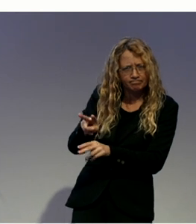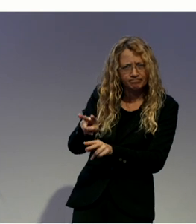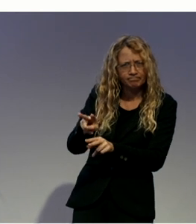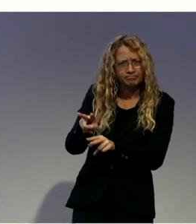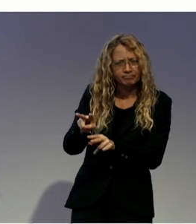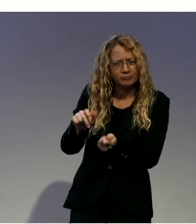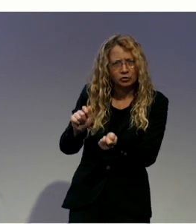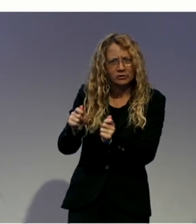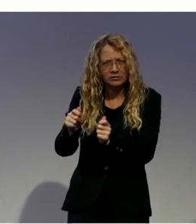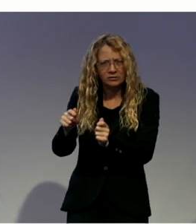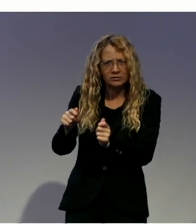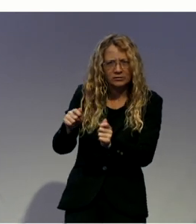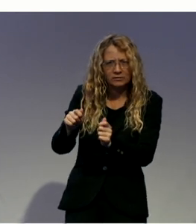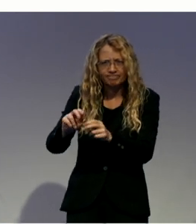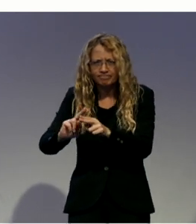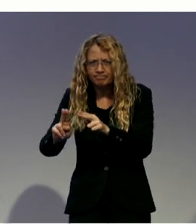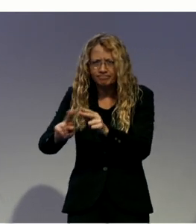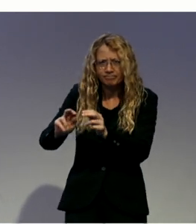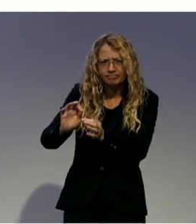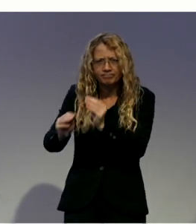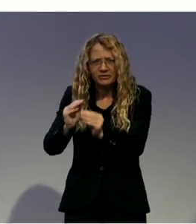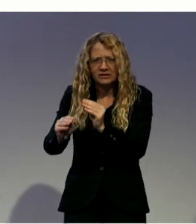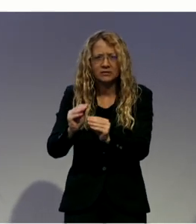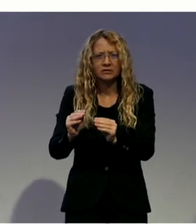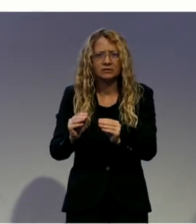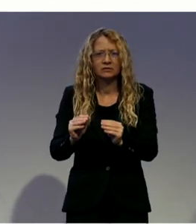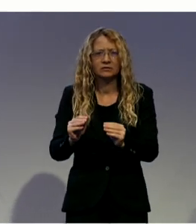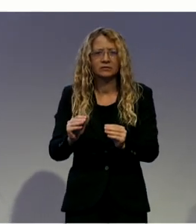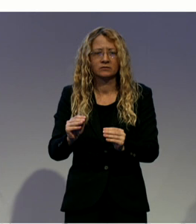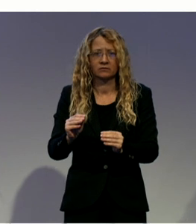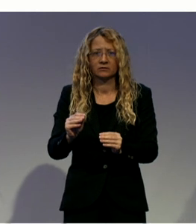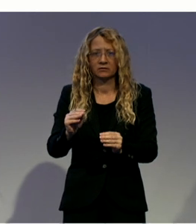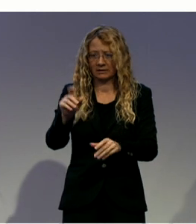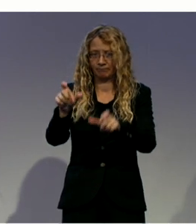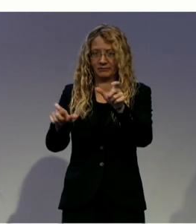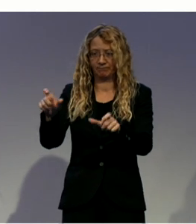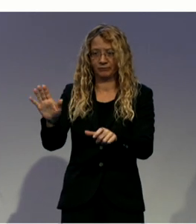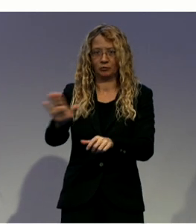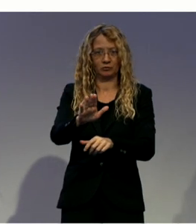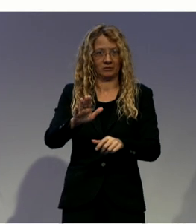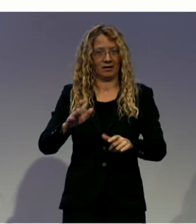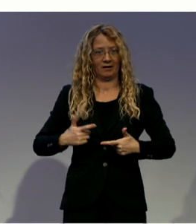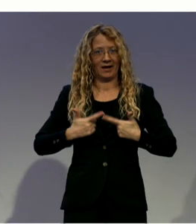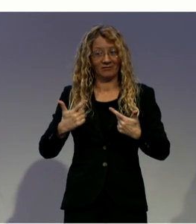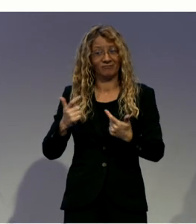are changing lives. We are changing lives of people. With this, we were able to